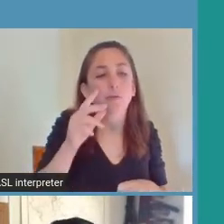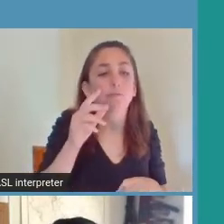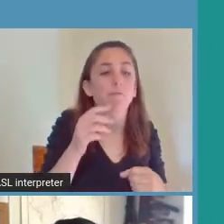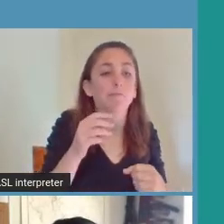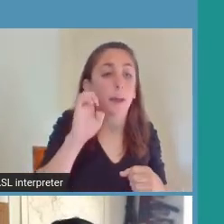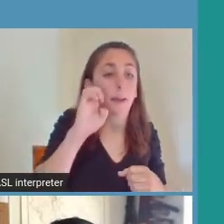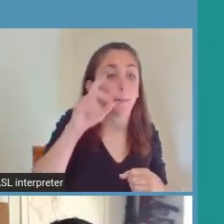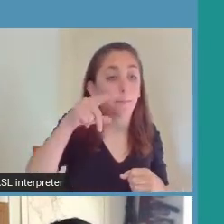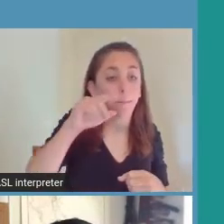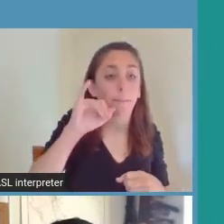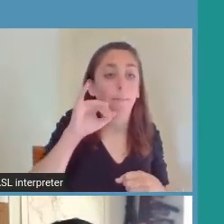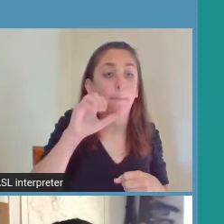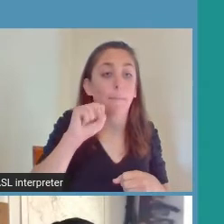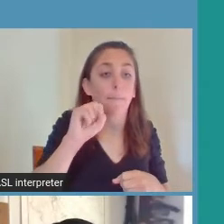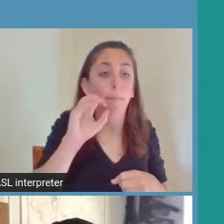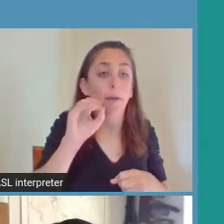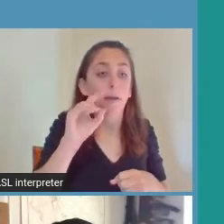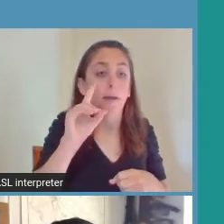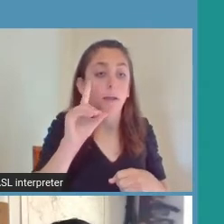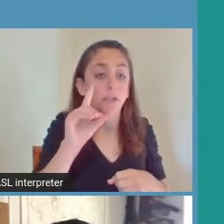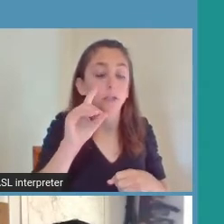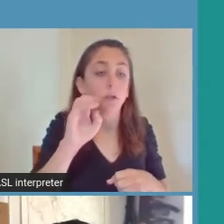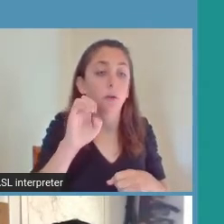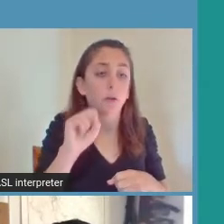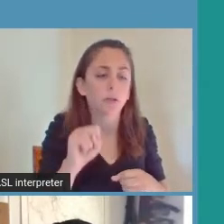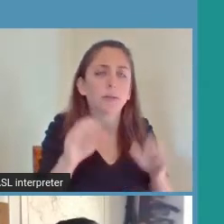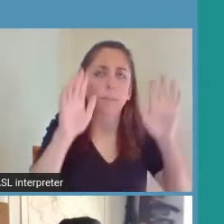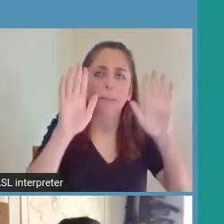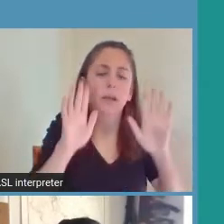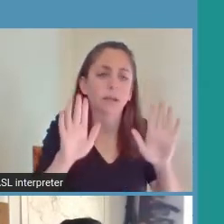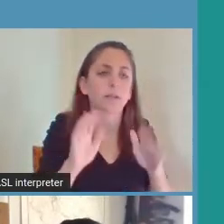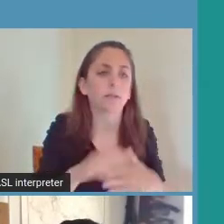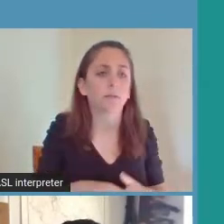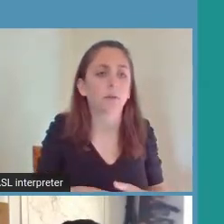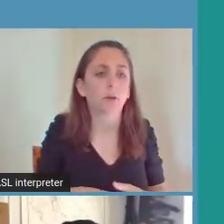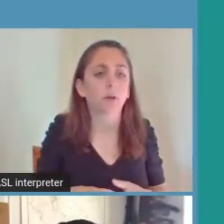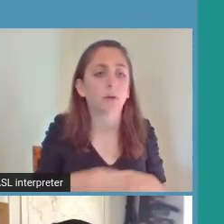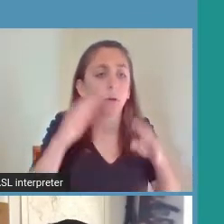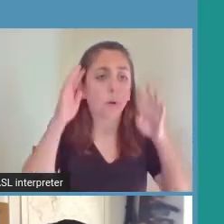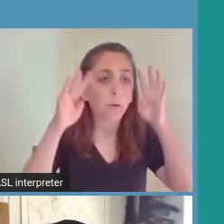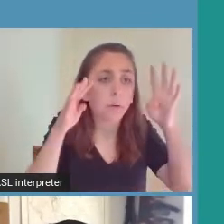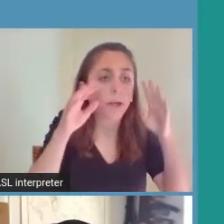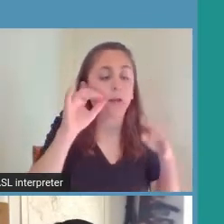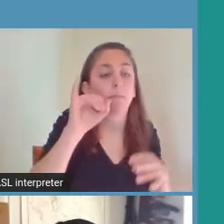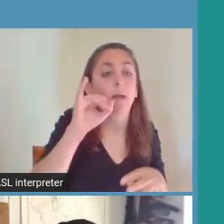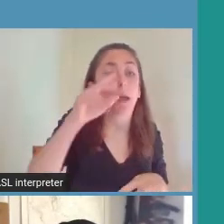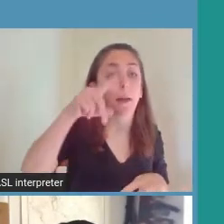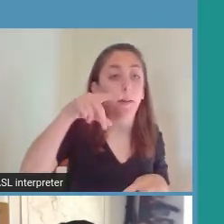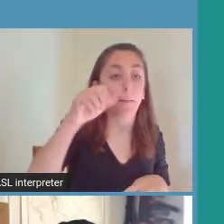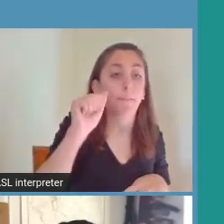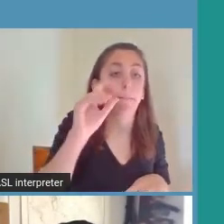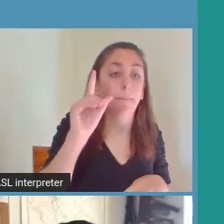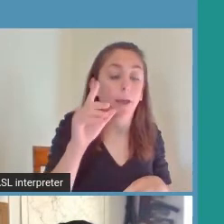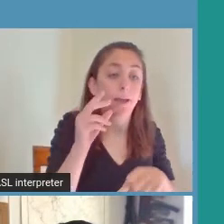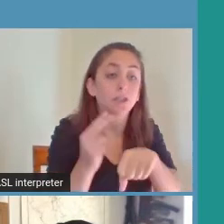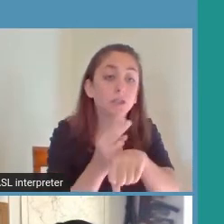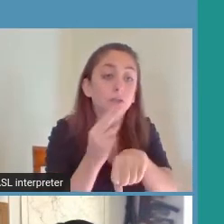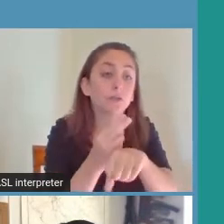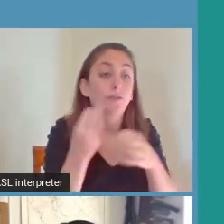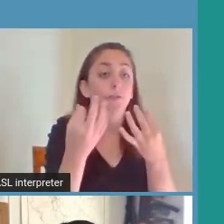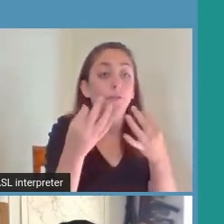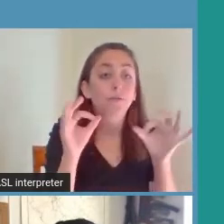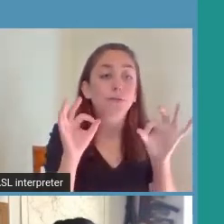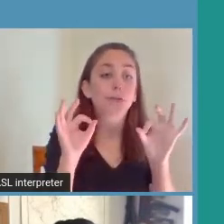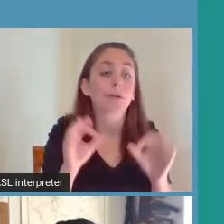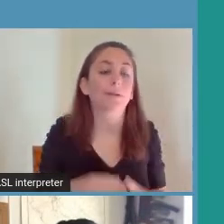are sort of some of our really great episodes, were created on an iPad using free software that comes with